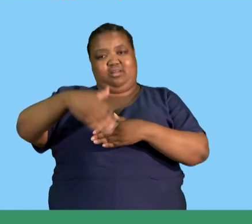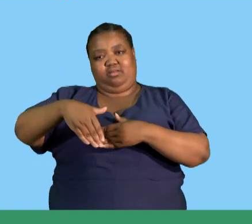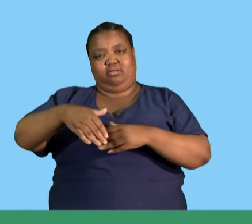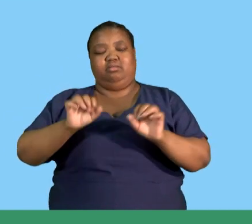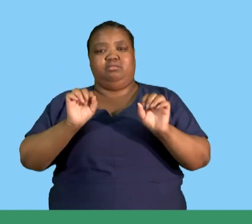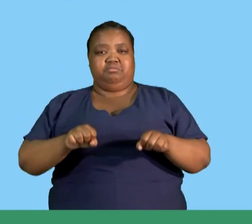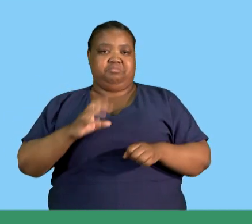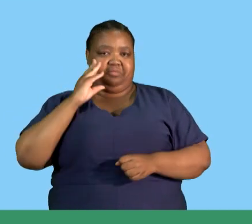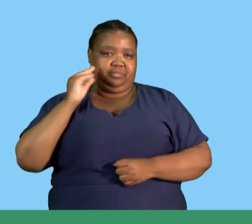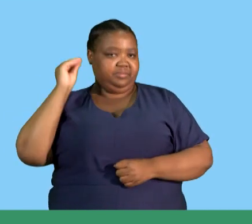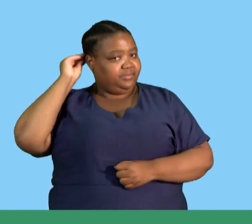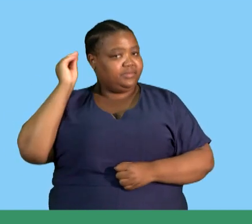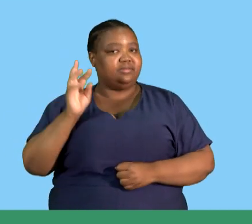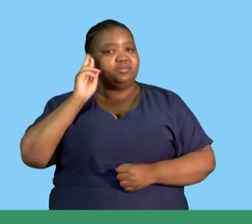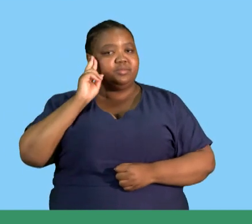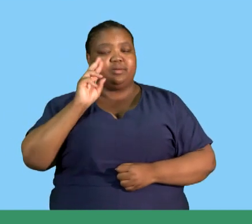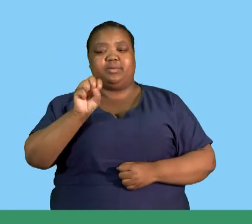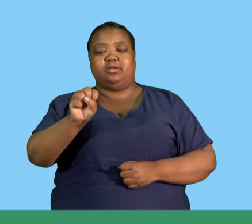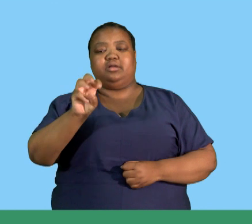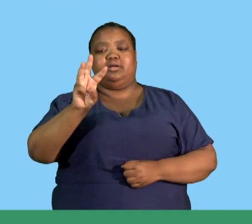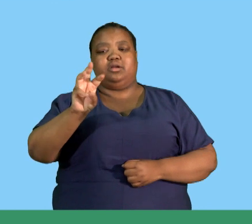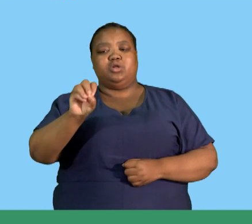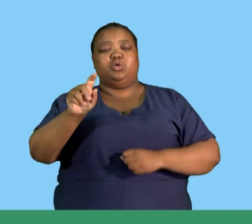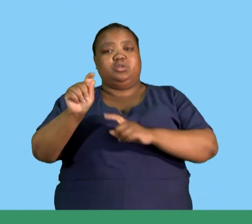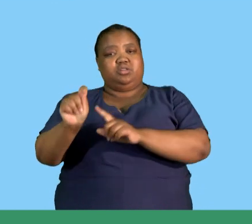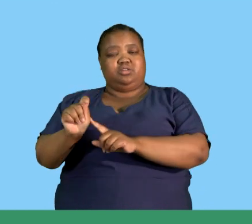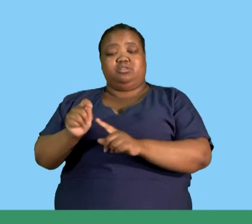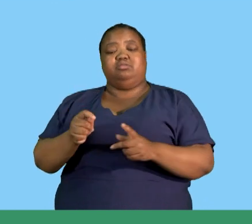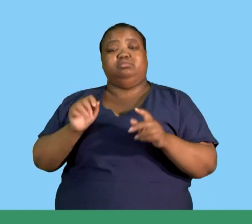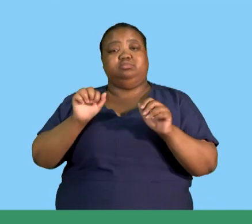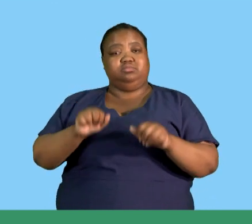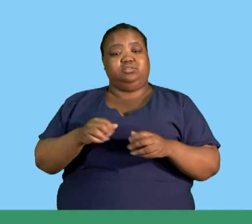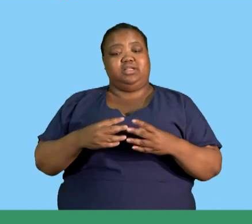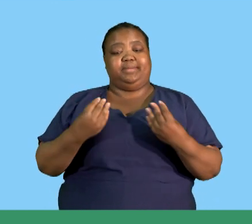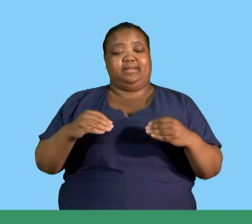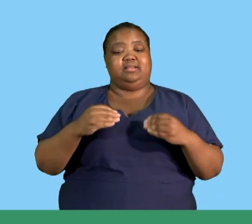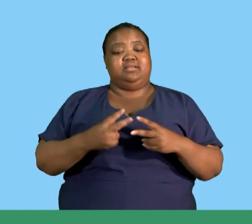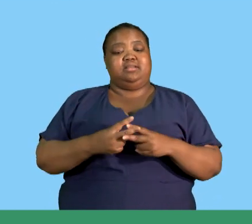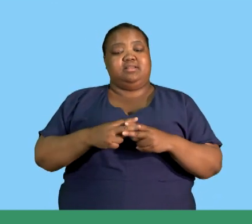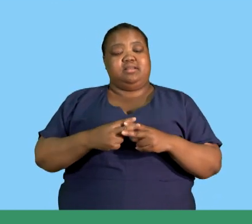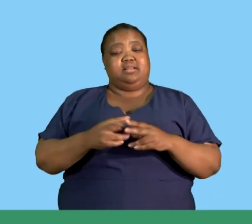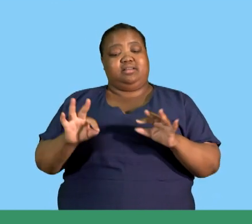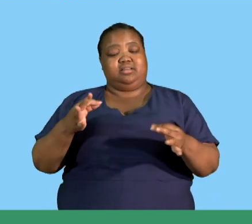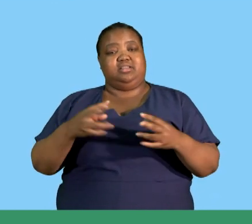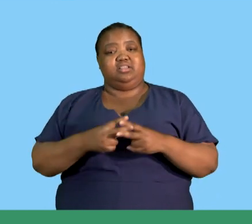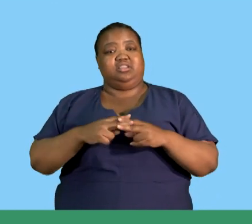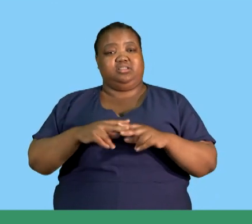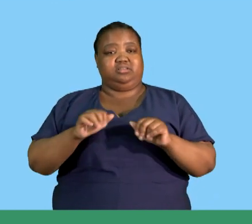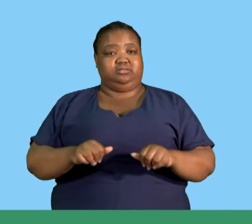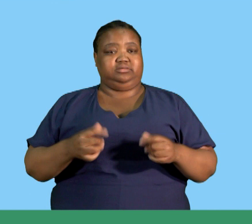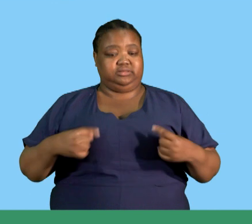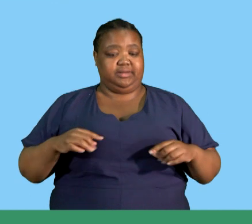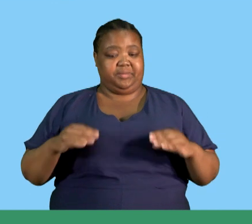forget, they are external. Remember, with the SWOT analysis, we are using this industrial analysis tool to assess